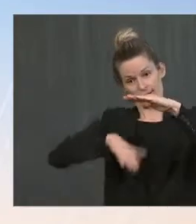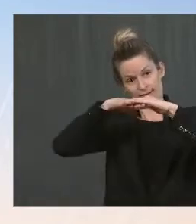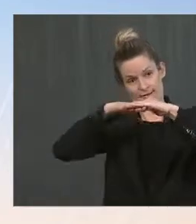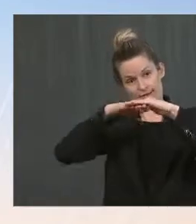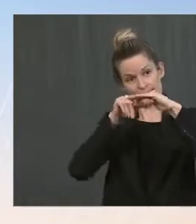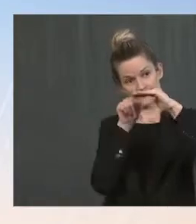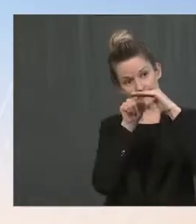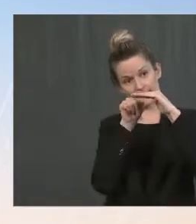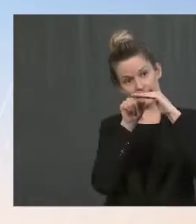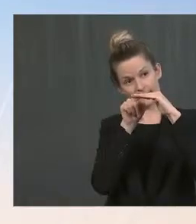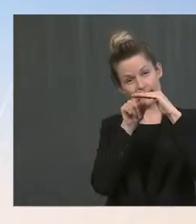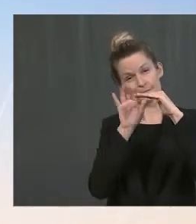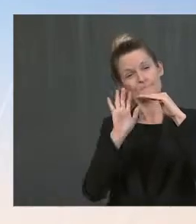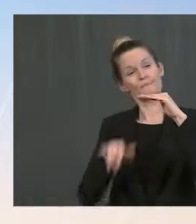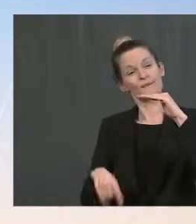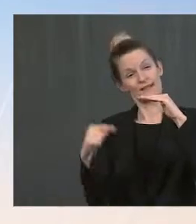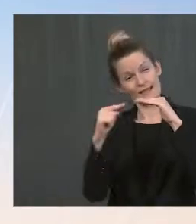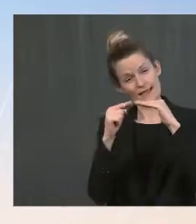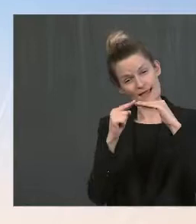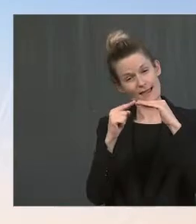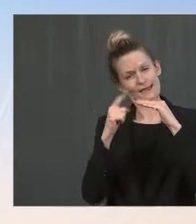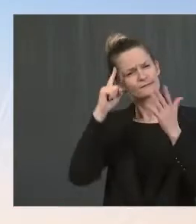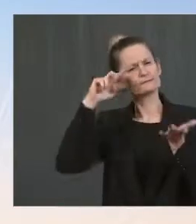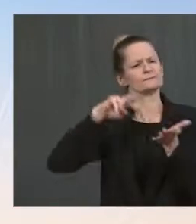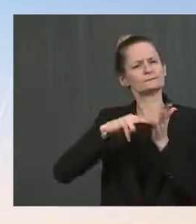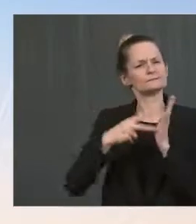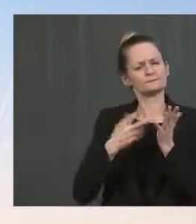of bills that Congress